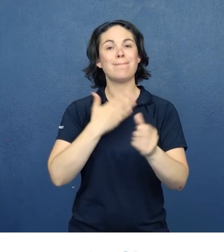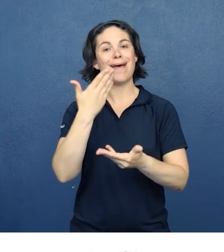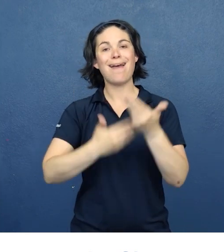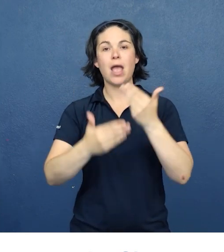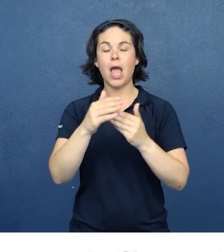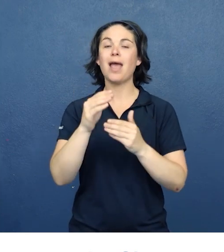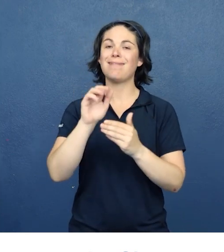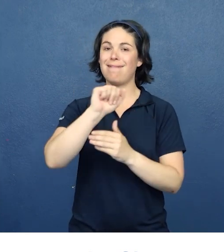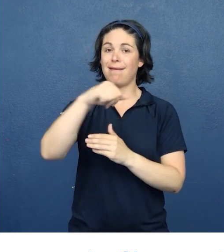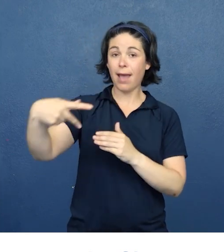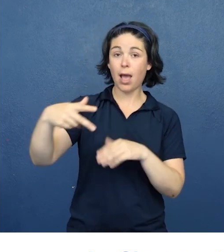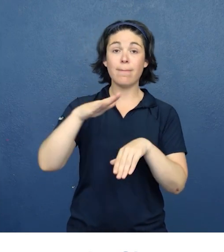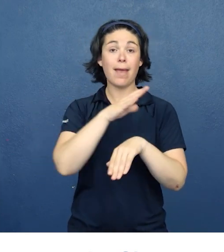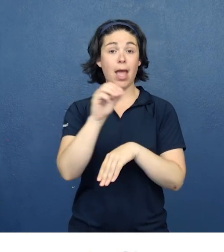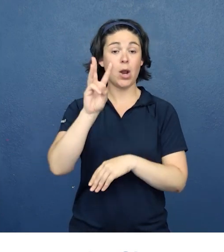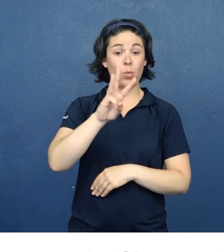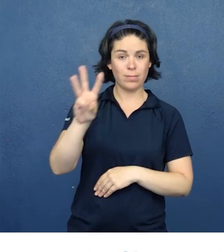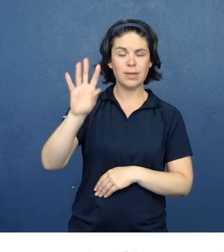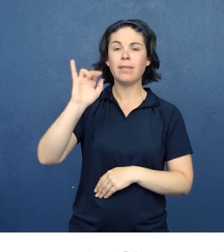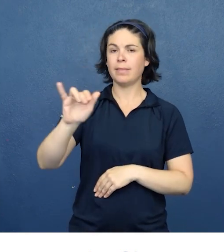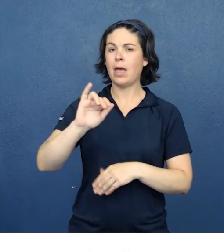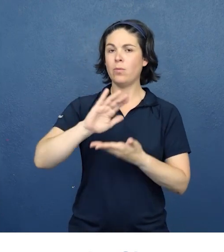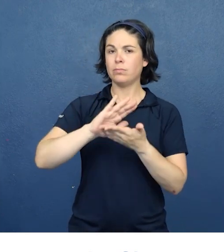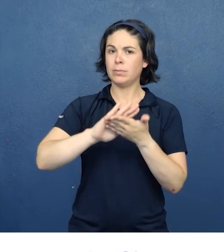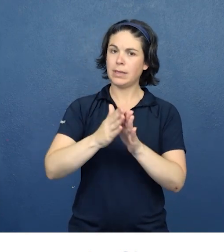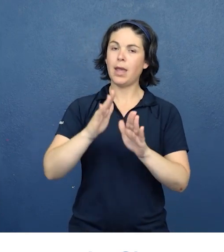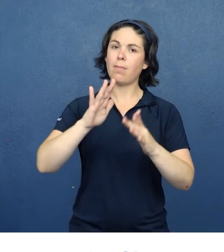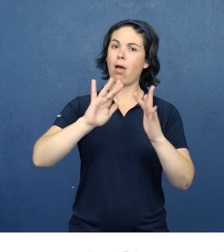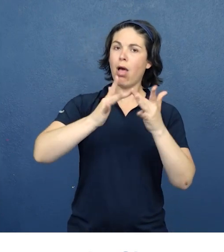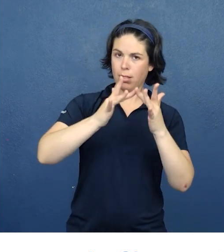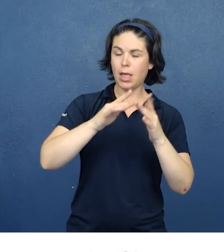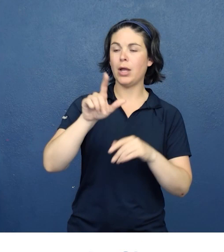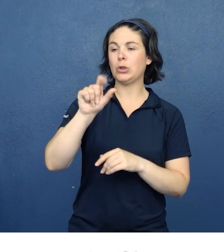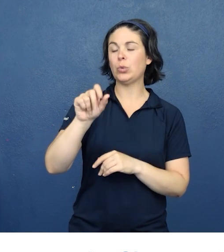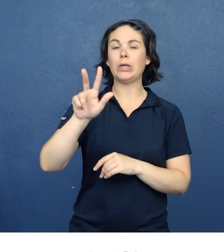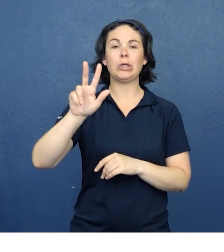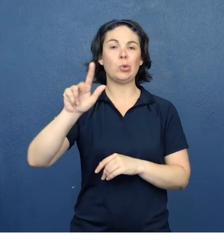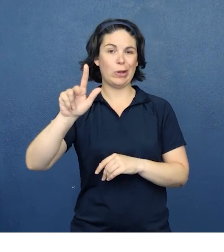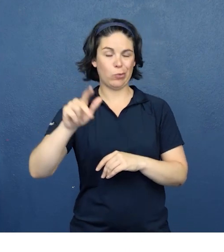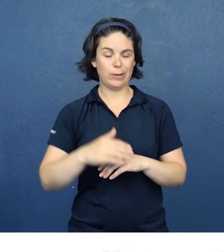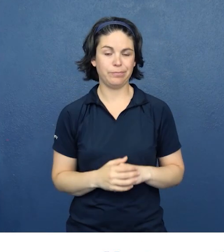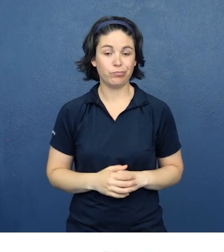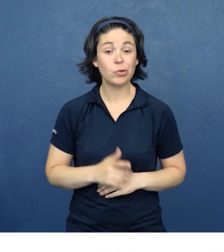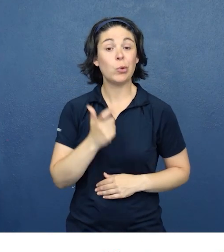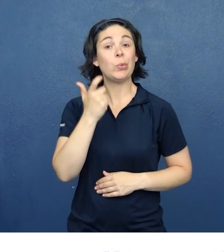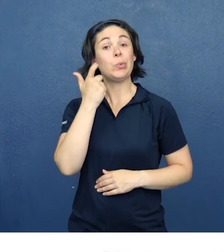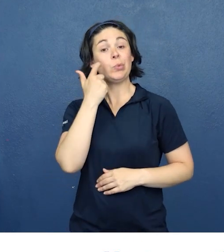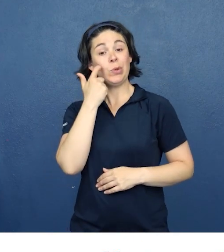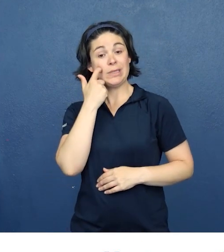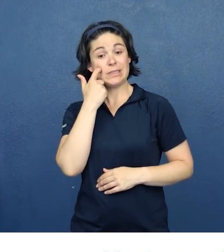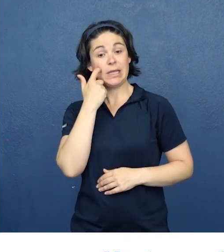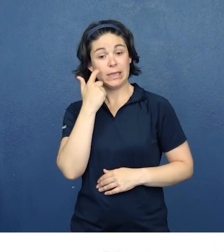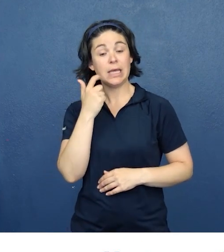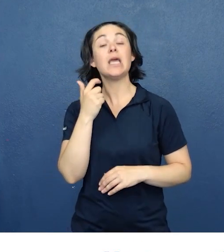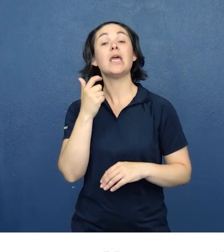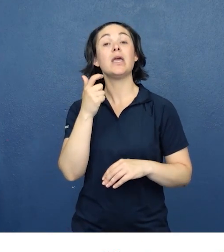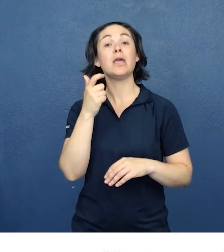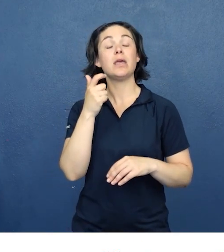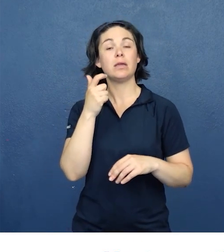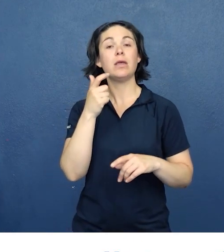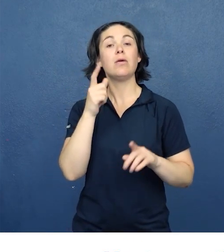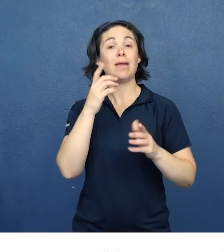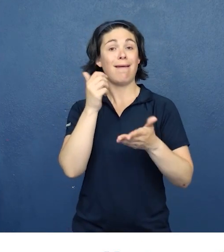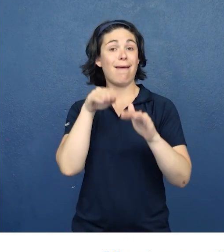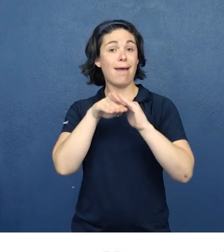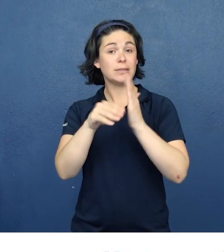mobile app and website, which went live in September 2023. Most recently, Univision en